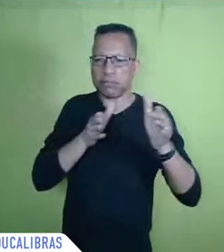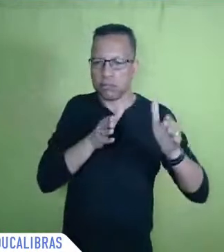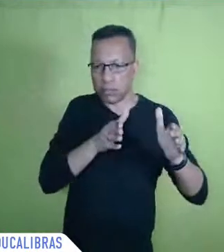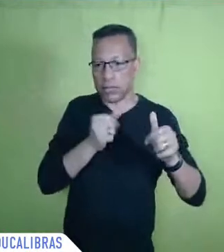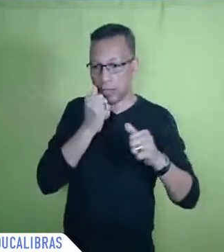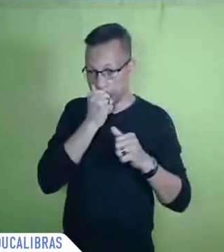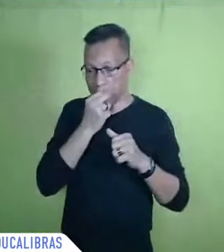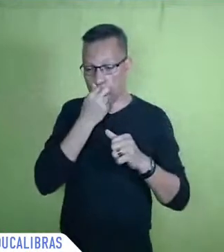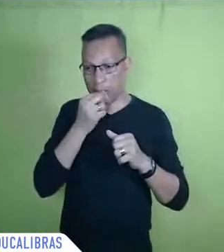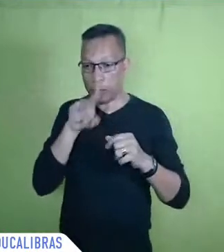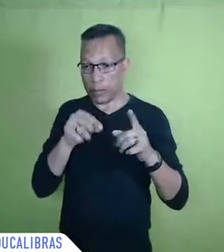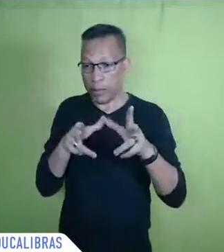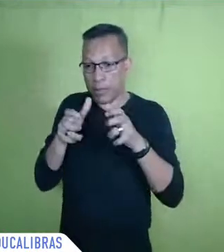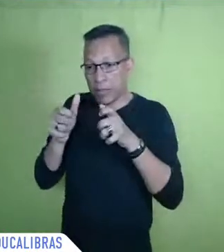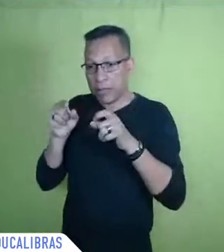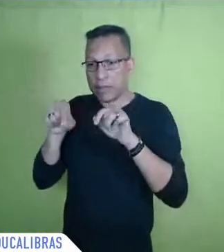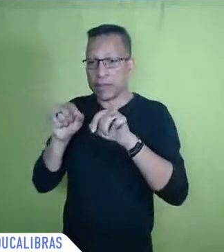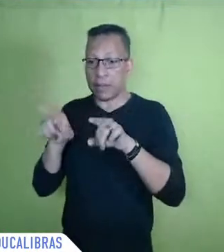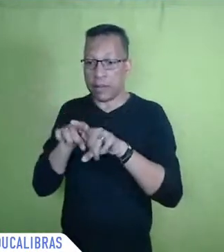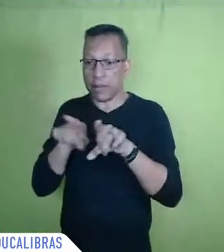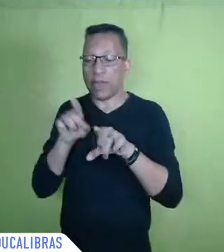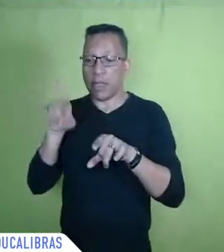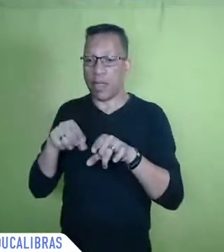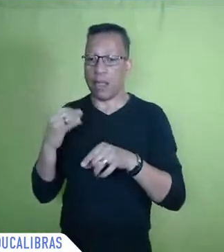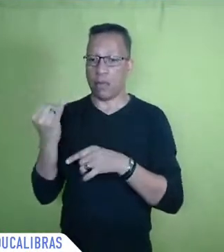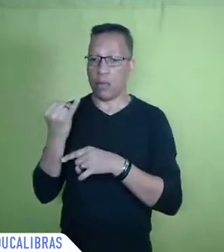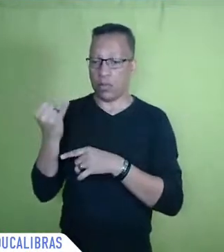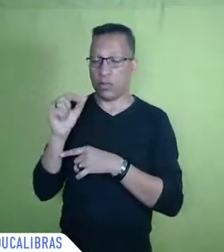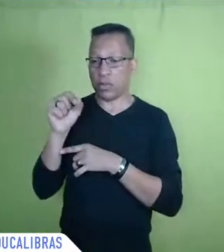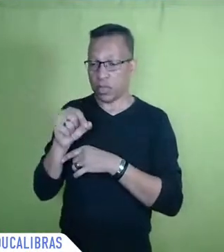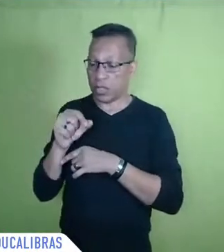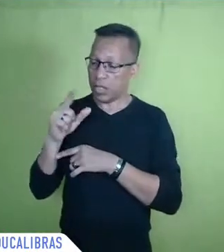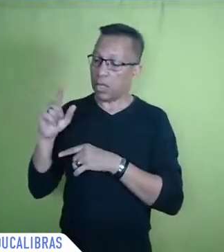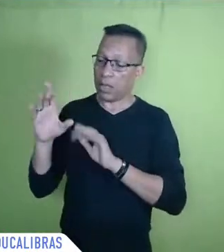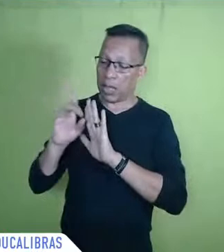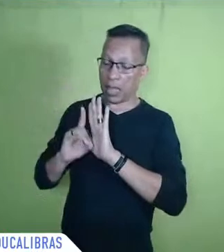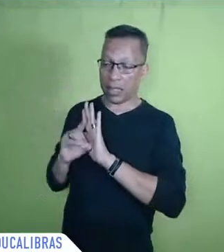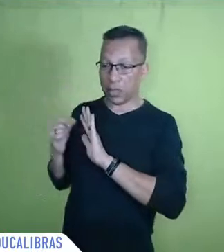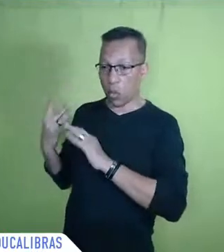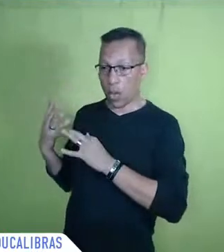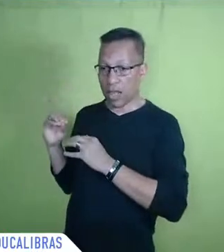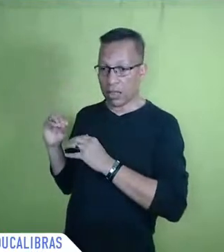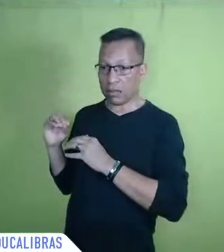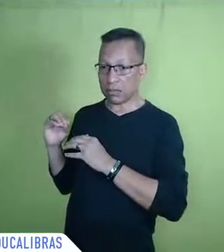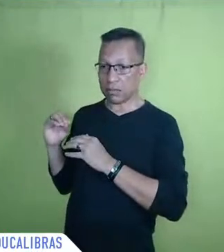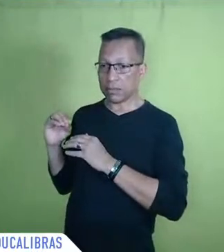after the 1940s in Brazil, we do see income